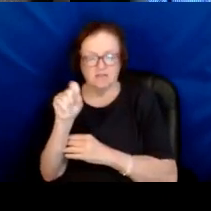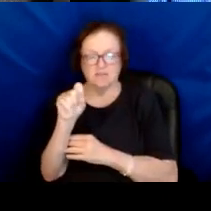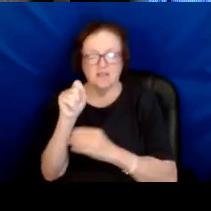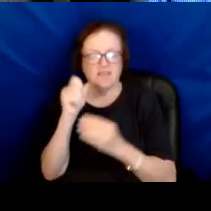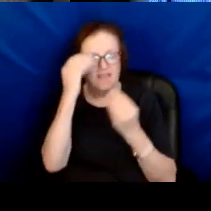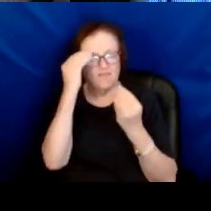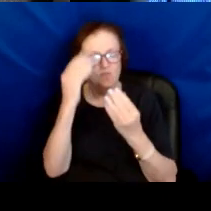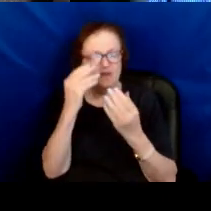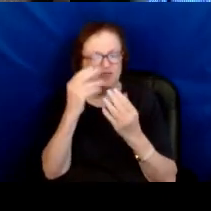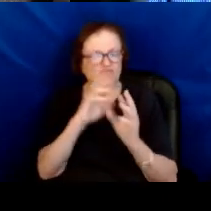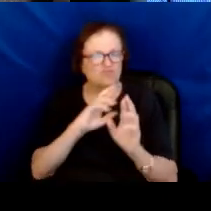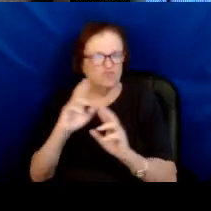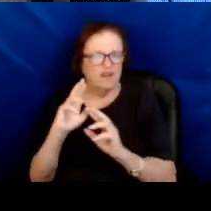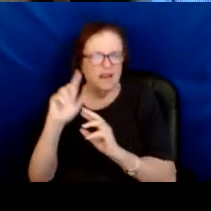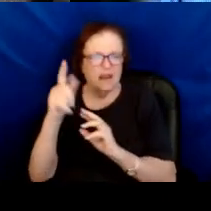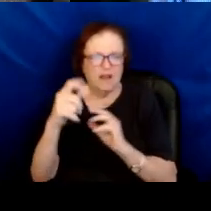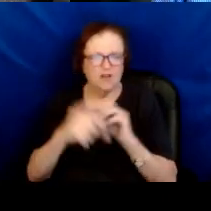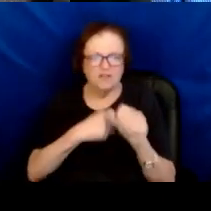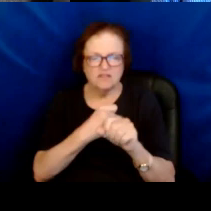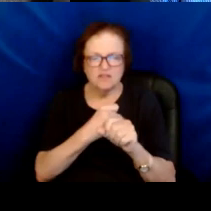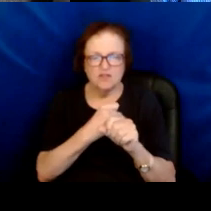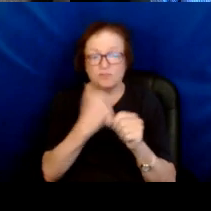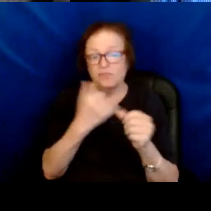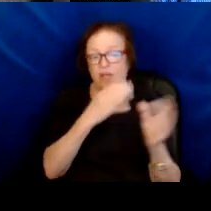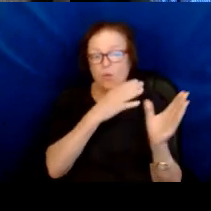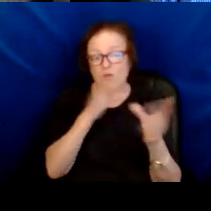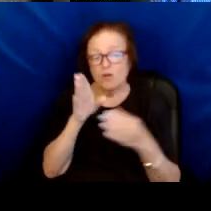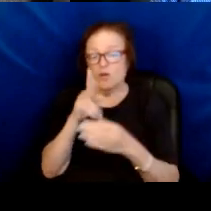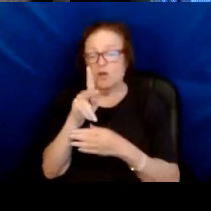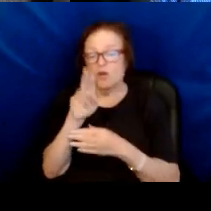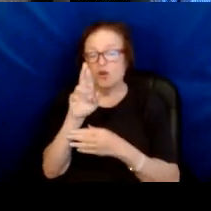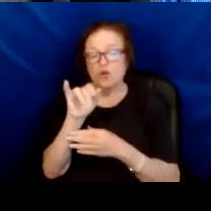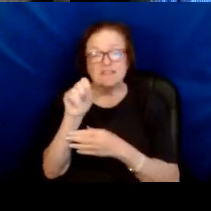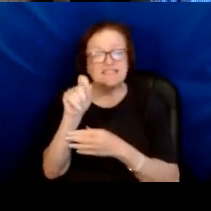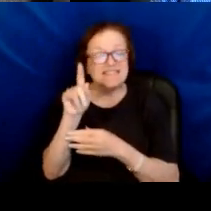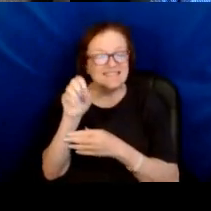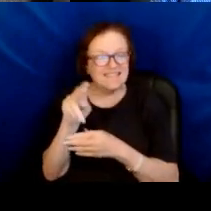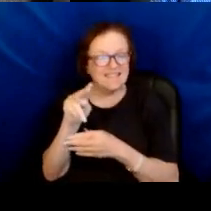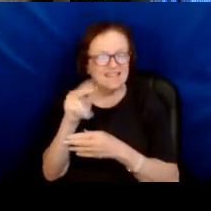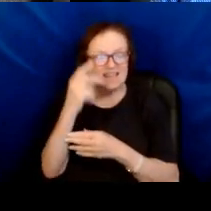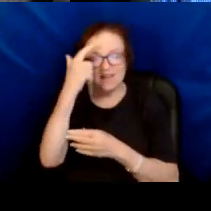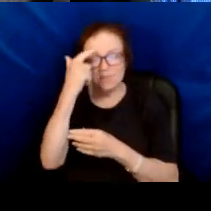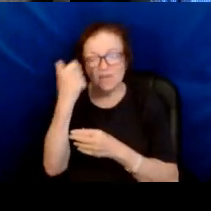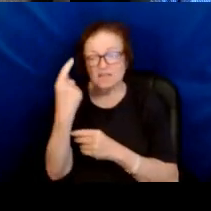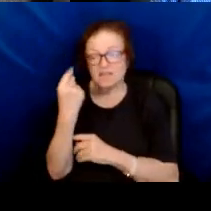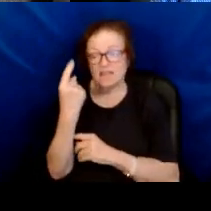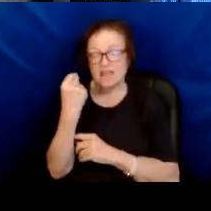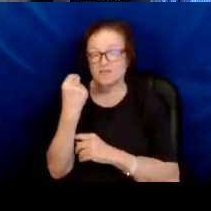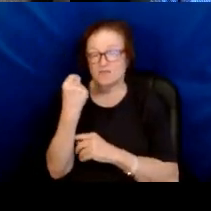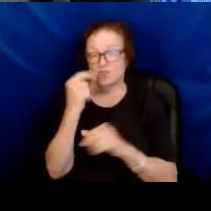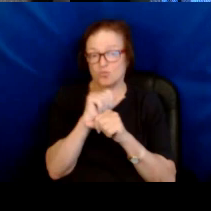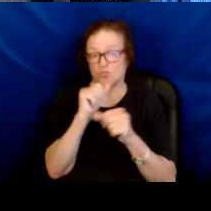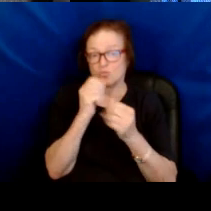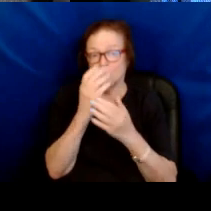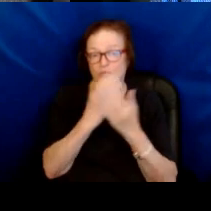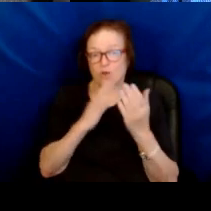year. But with that, I really want to turn to Kristen, because last year I worked as part of a